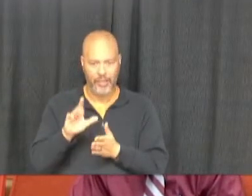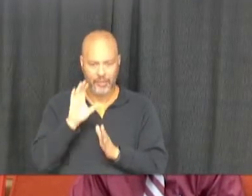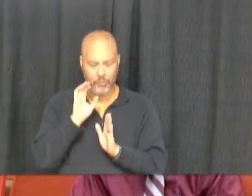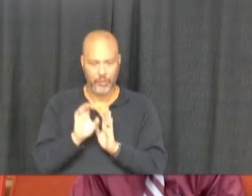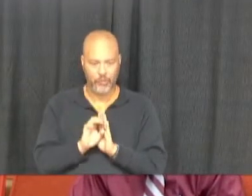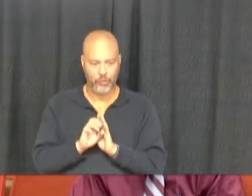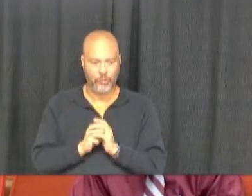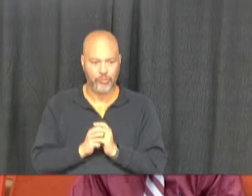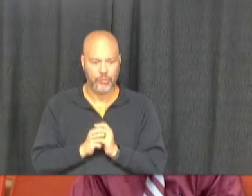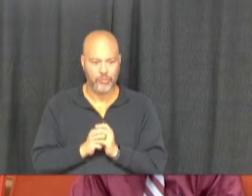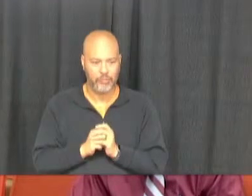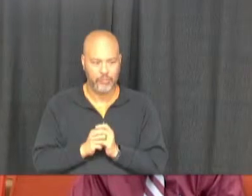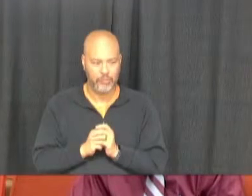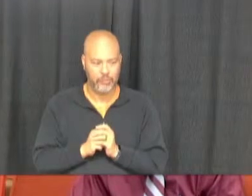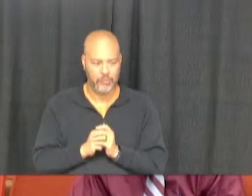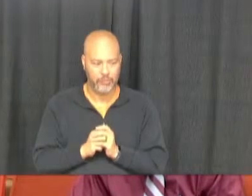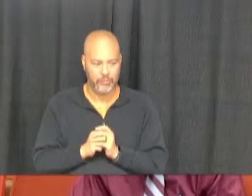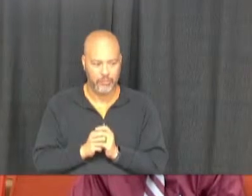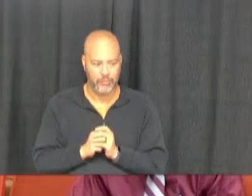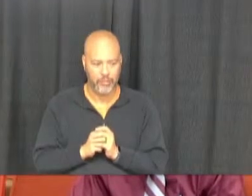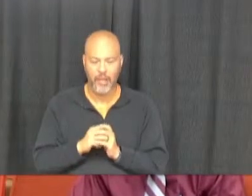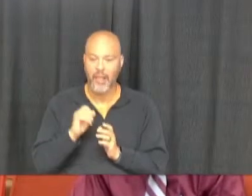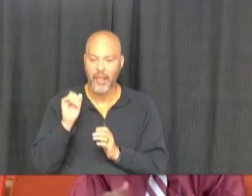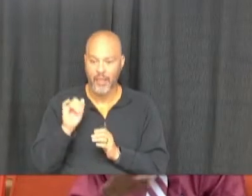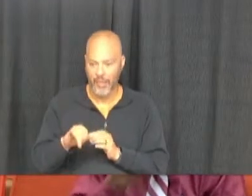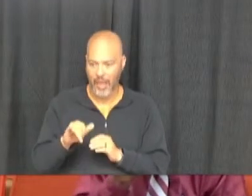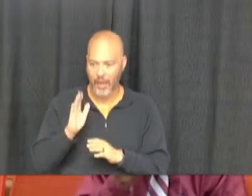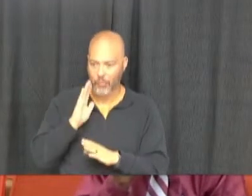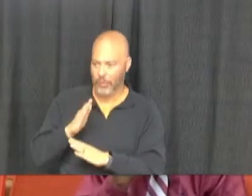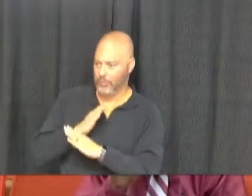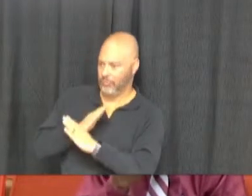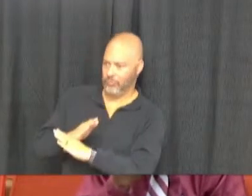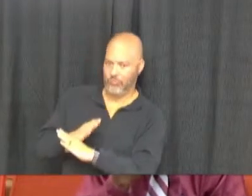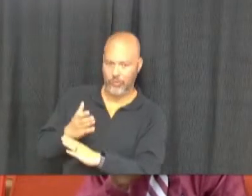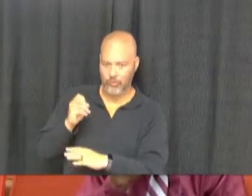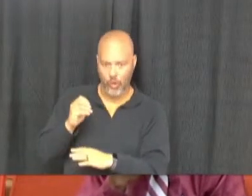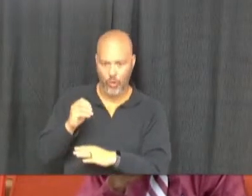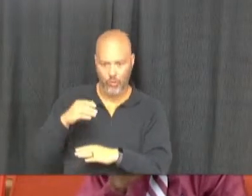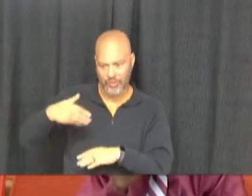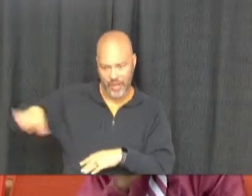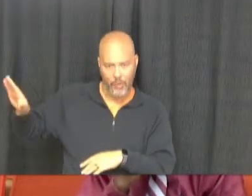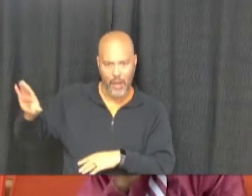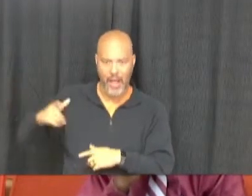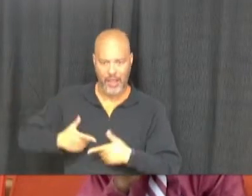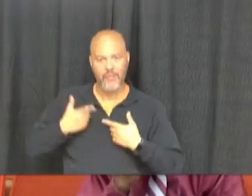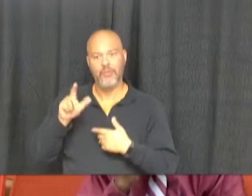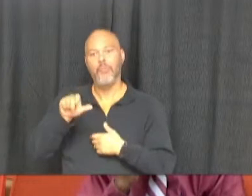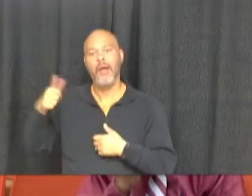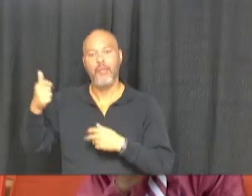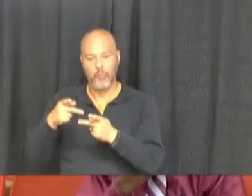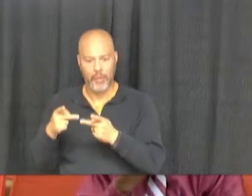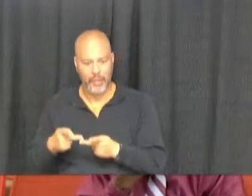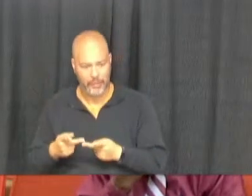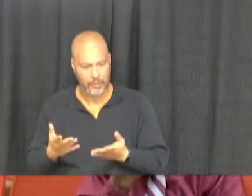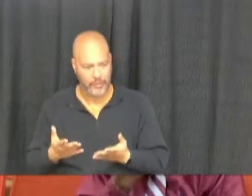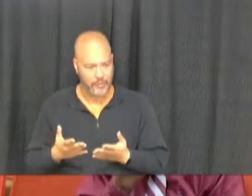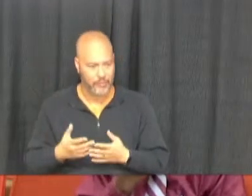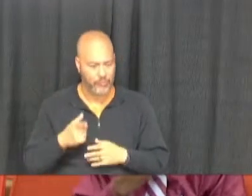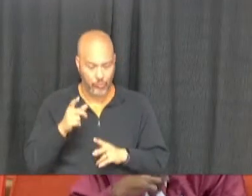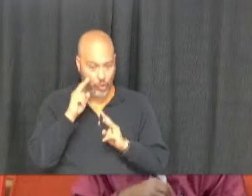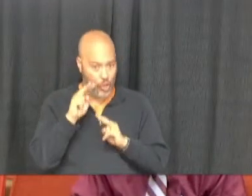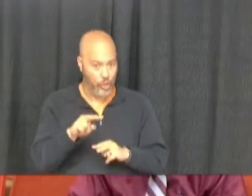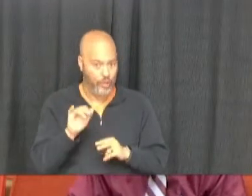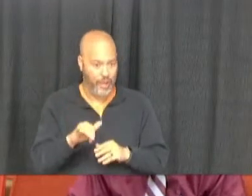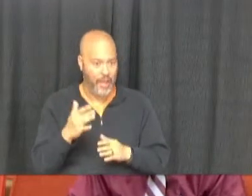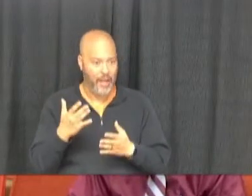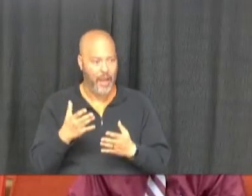picture. And that is a deterrent. So stay away, go live somewhere else. And you can look at that maybe